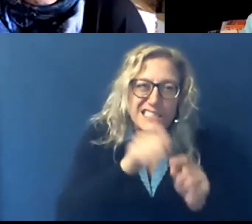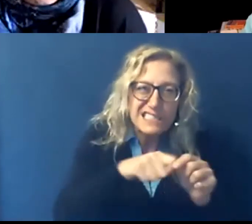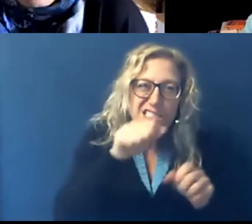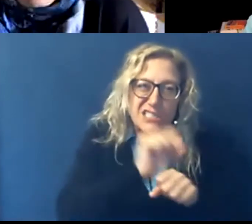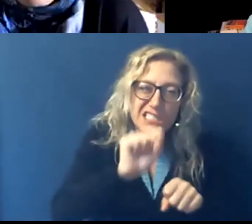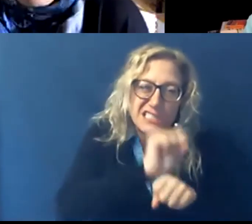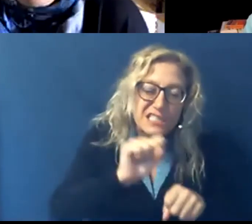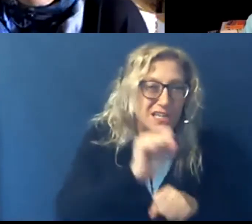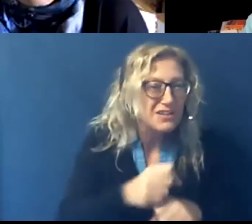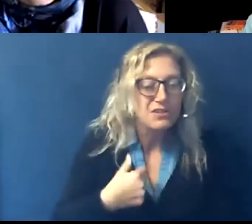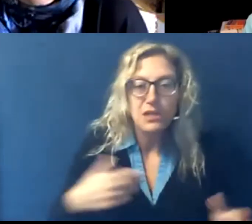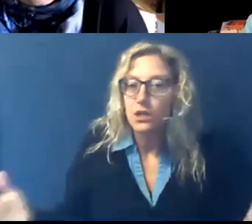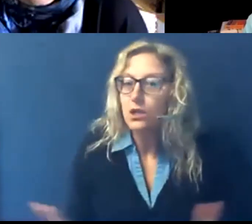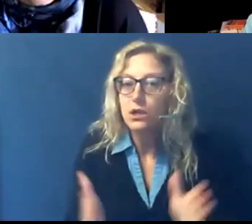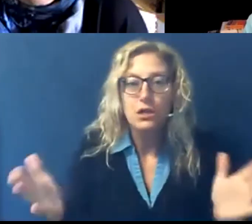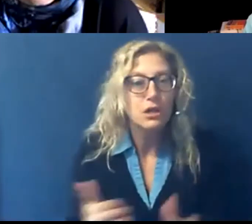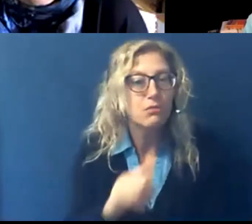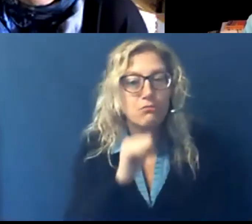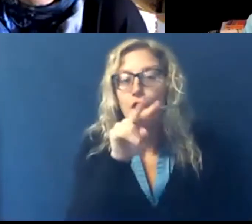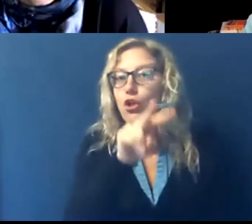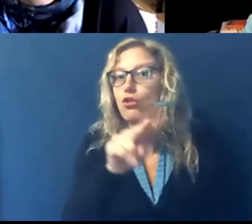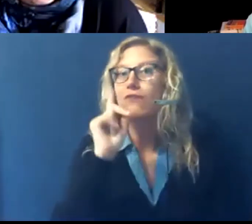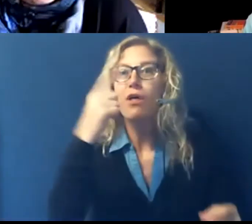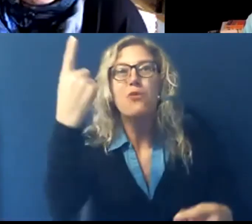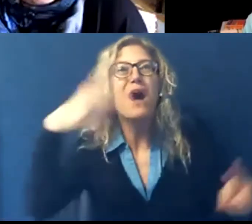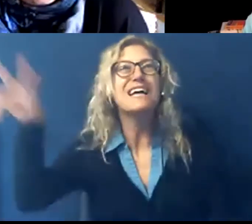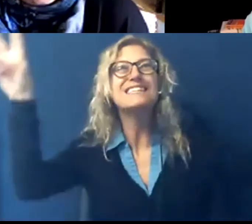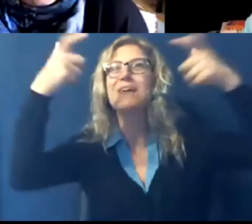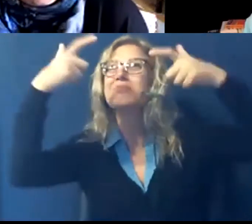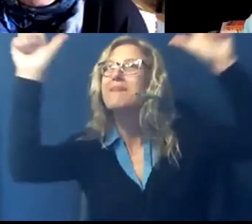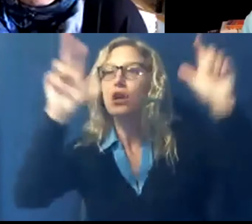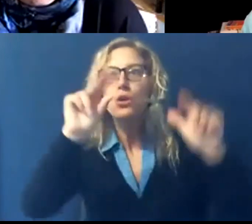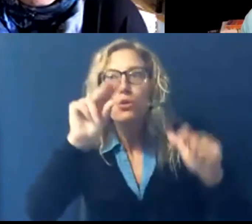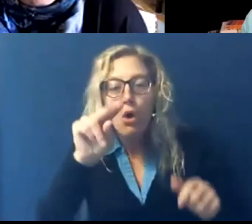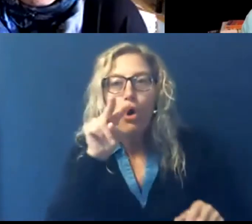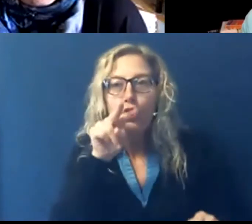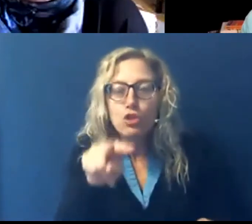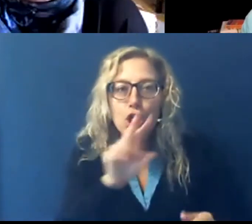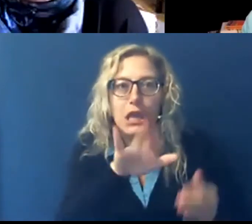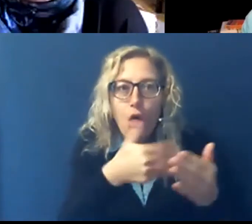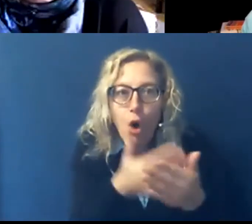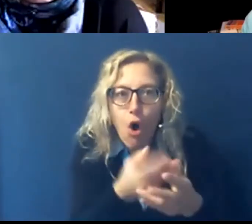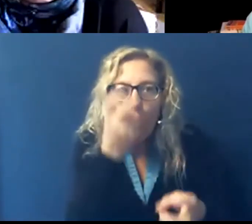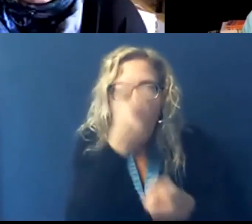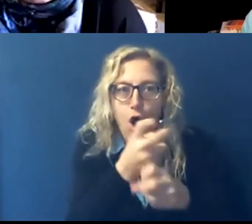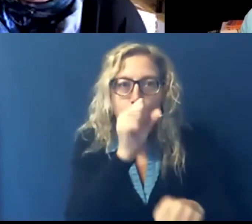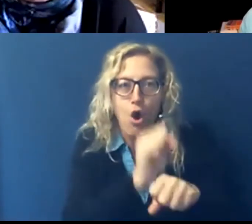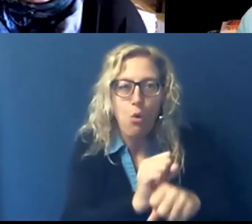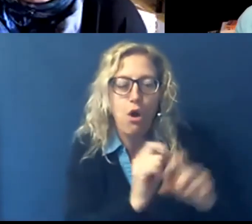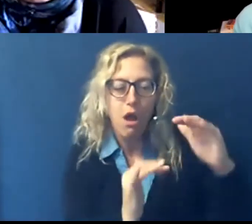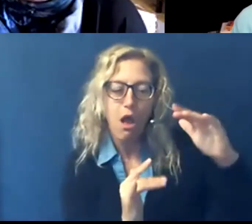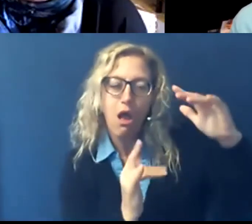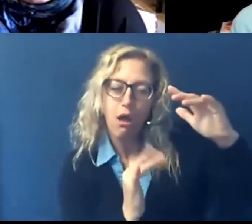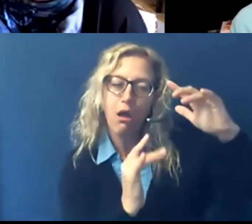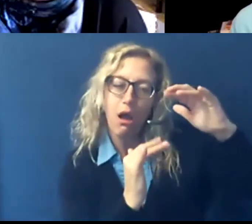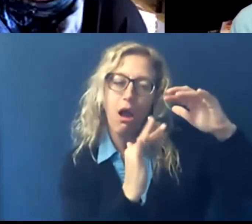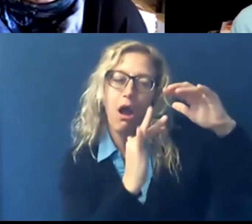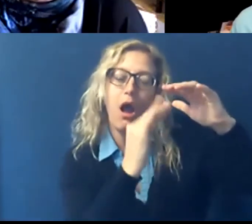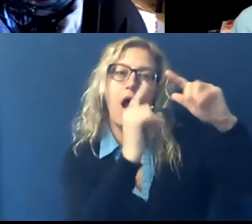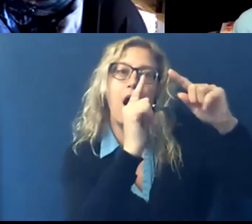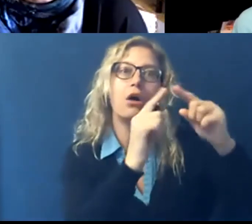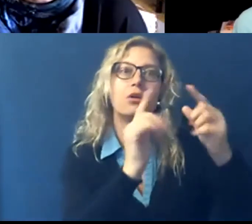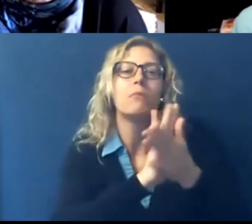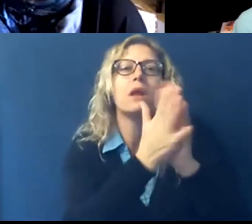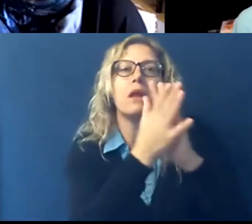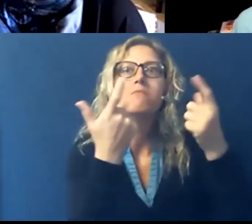urge everybody to not look just for that headline about reversal, but to really pay attention to the gutting. And we have to up the game to make the court know that the